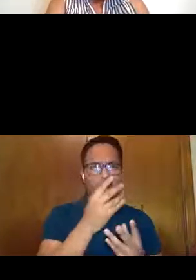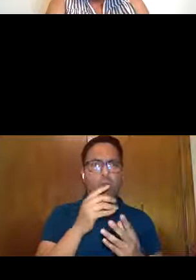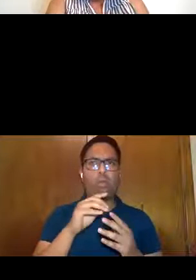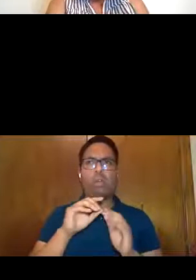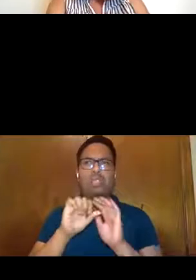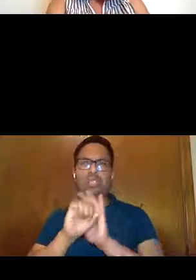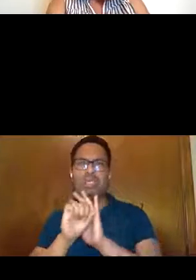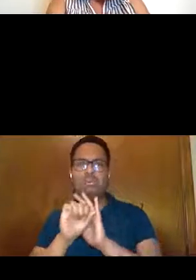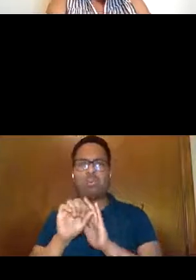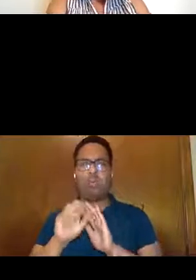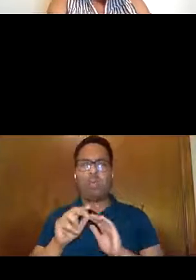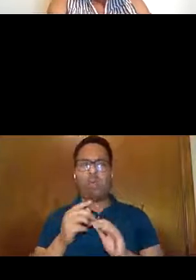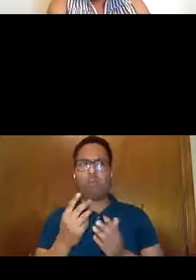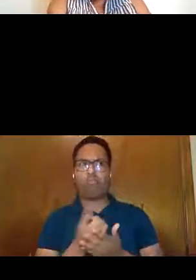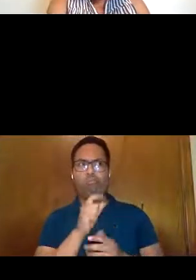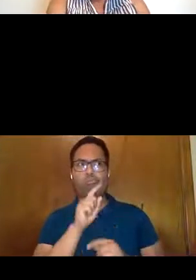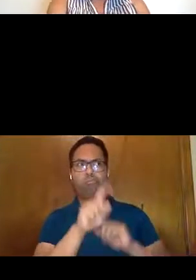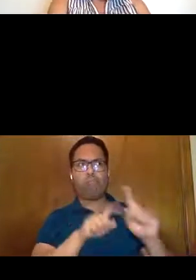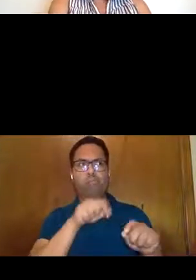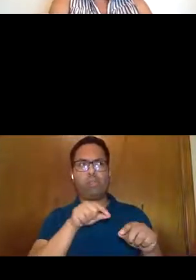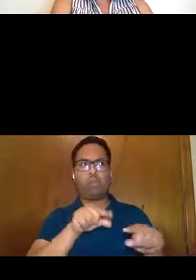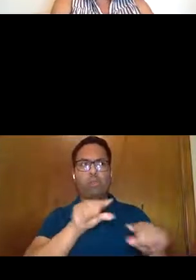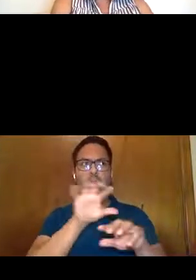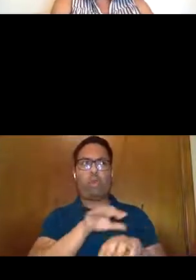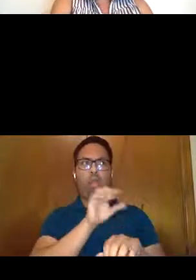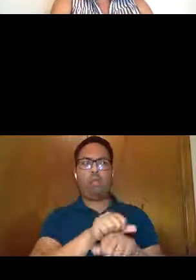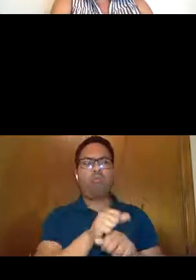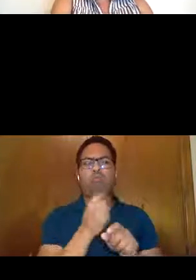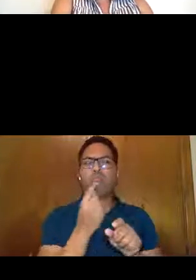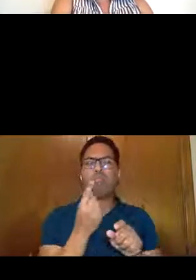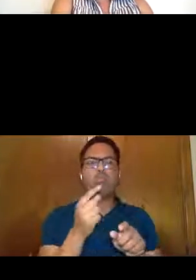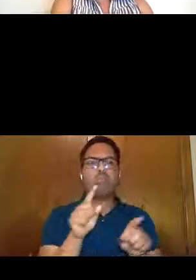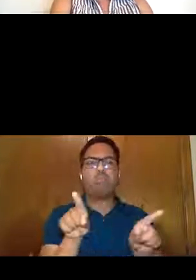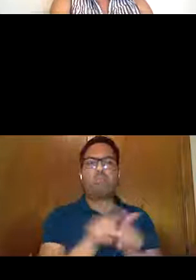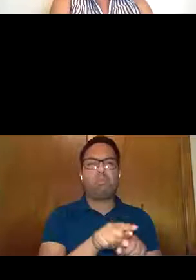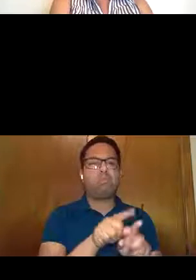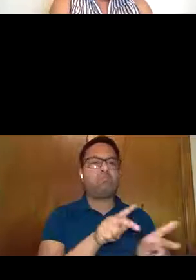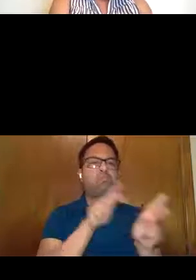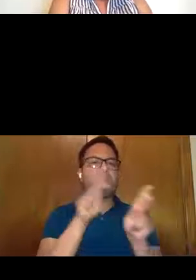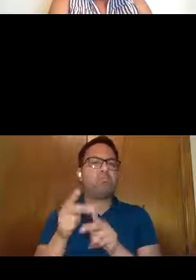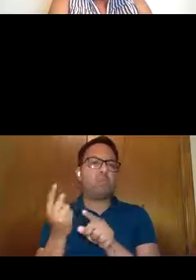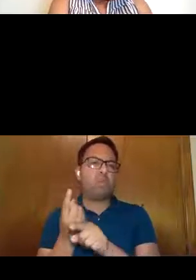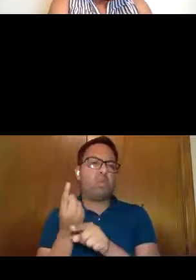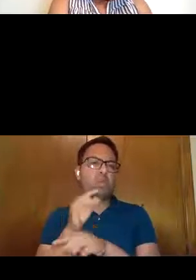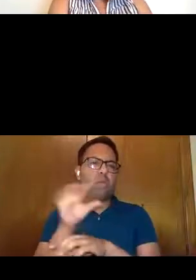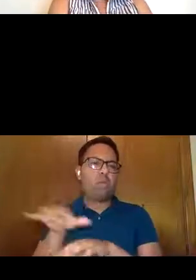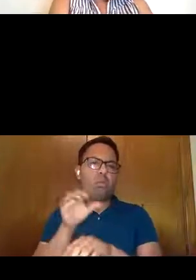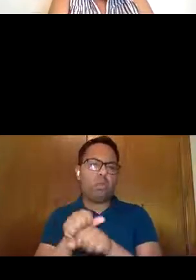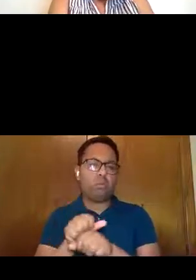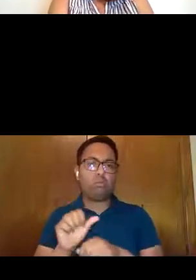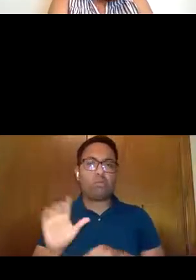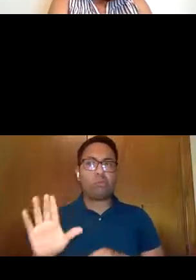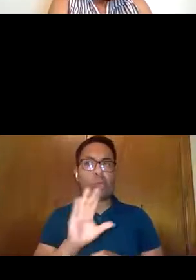during a telehealth visit as you would during an in-person visit. Ask about your